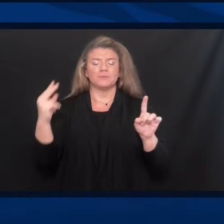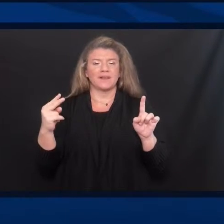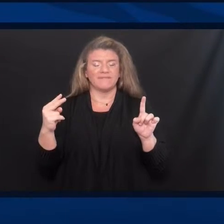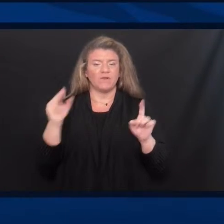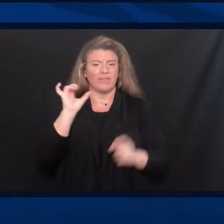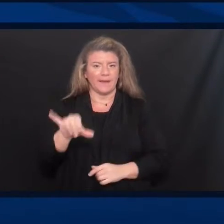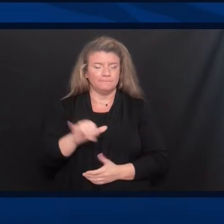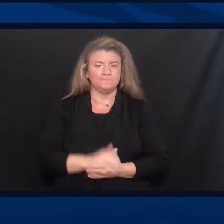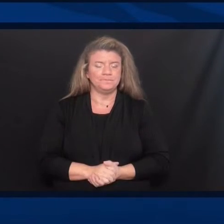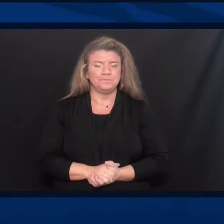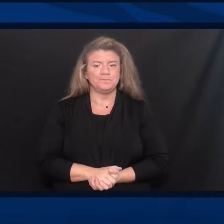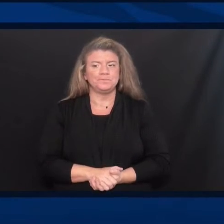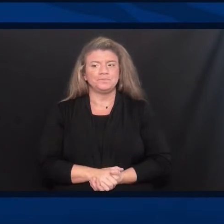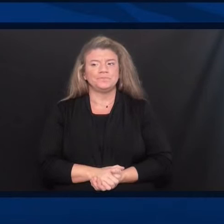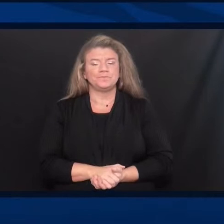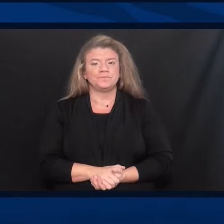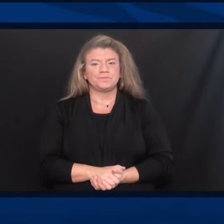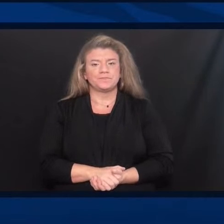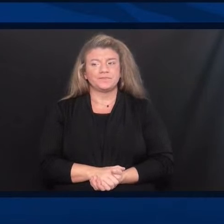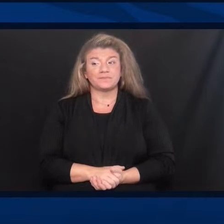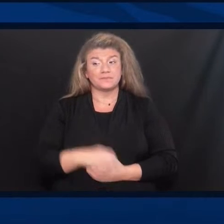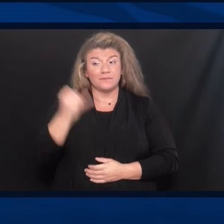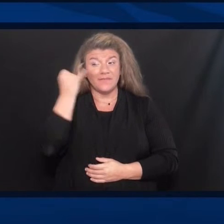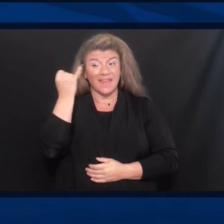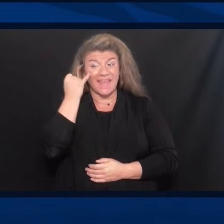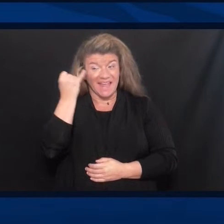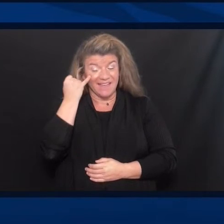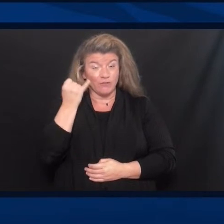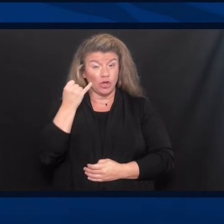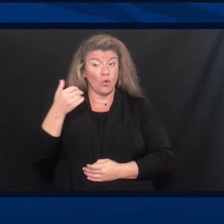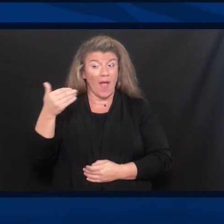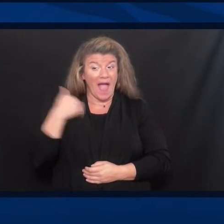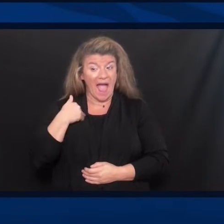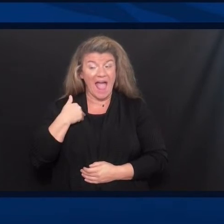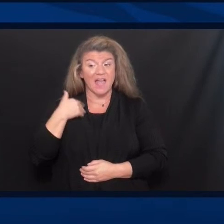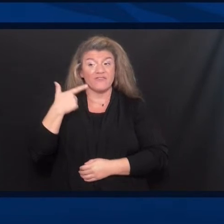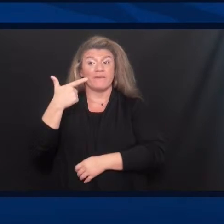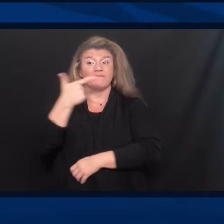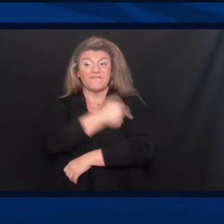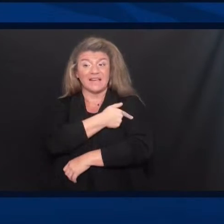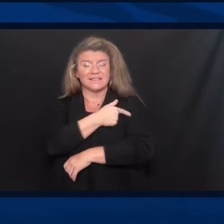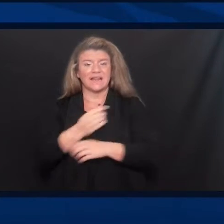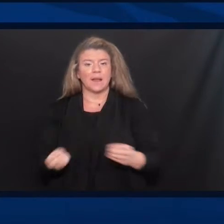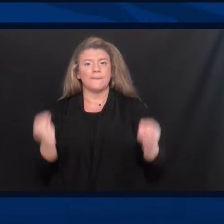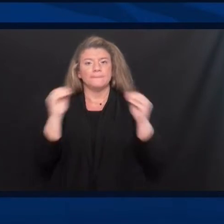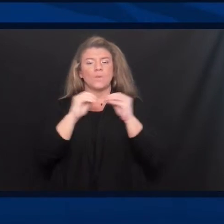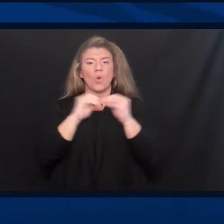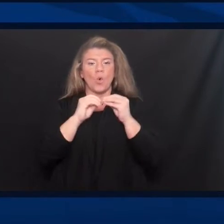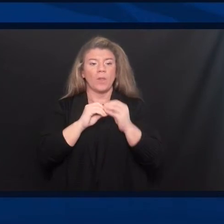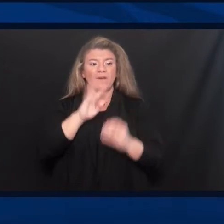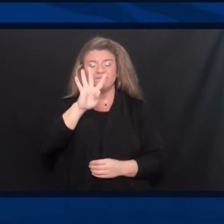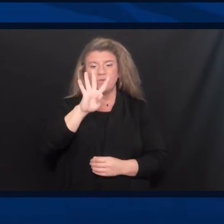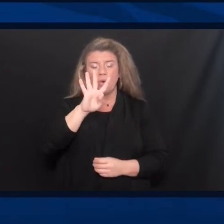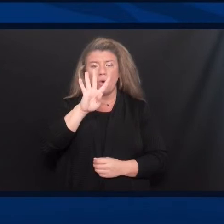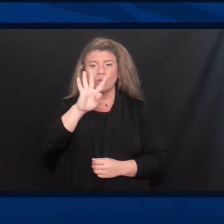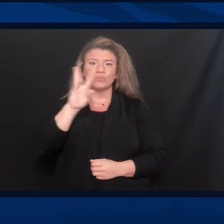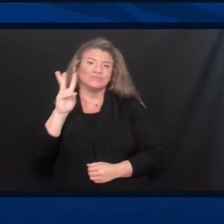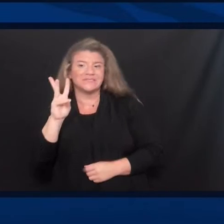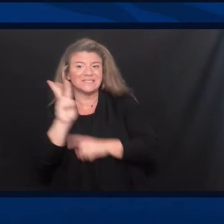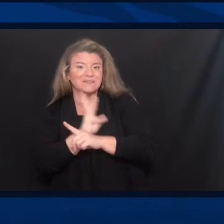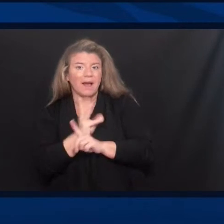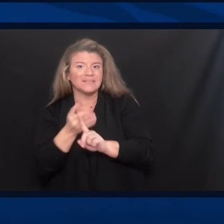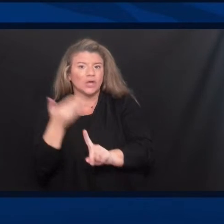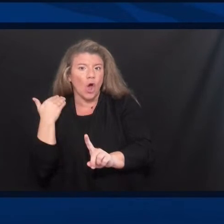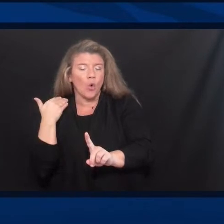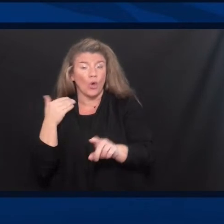perspective on that. If you have been vaccinated more than 4 or 6 months ago,